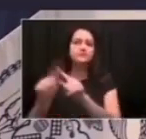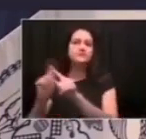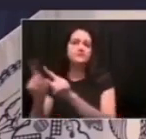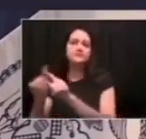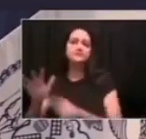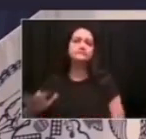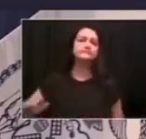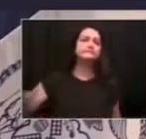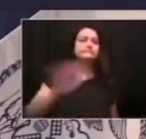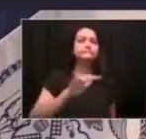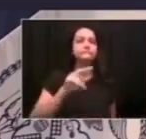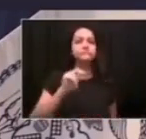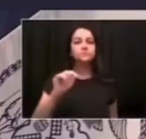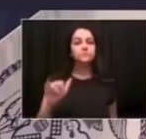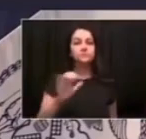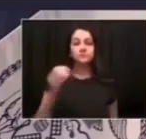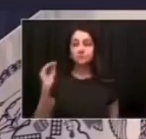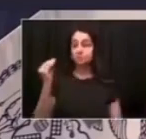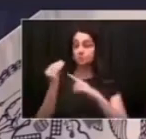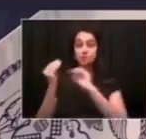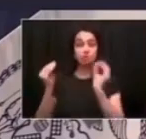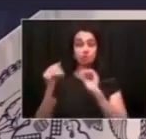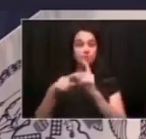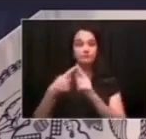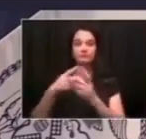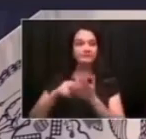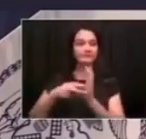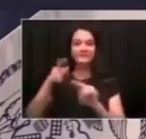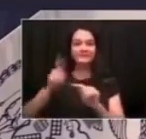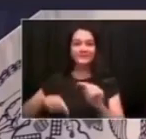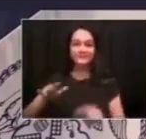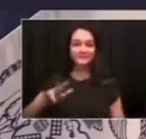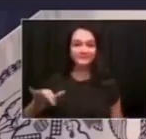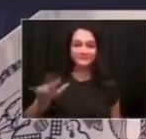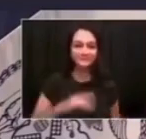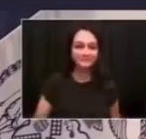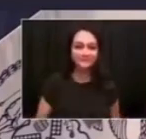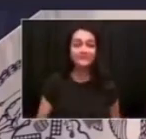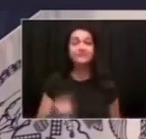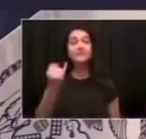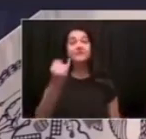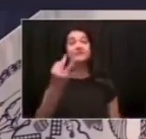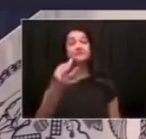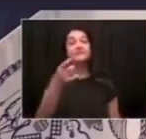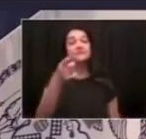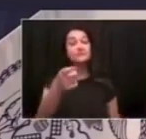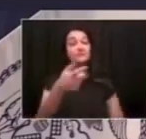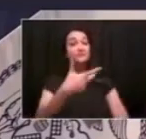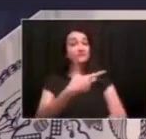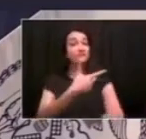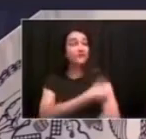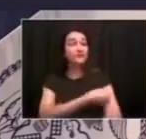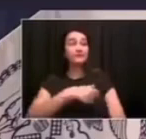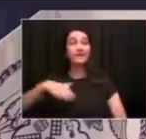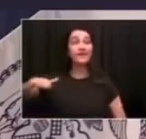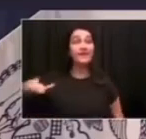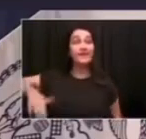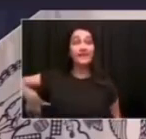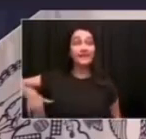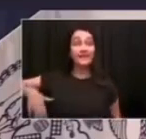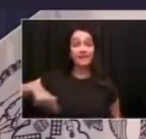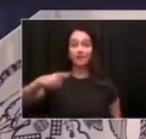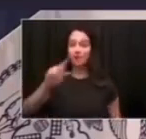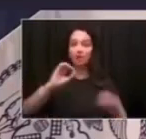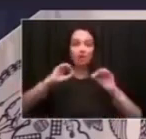unfortunately, you will not be able to participate in many things. That's the point we're trying to get across. It's time for people to see vaccination as literally